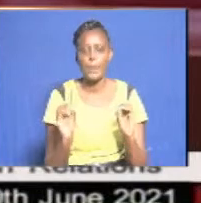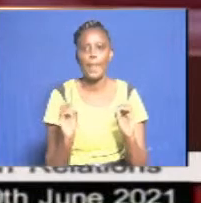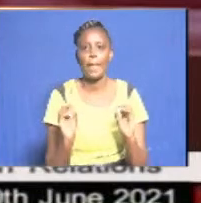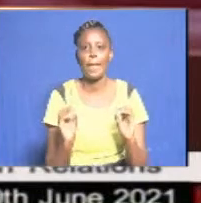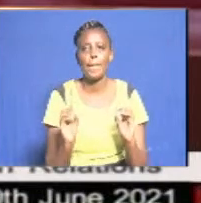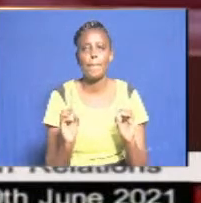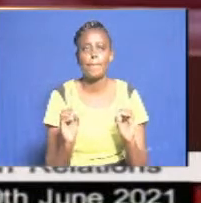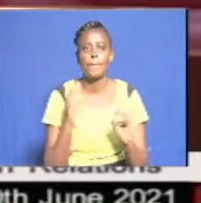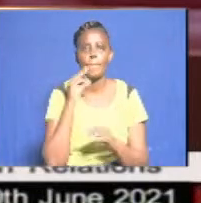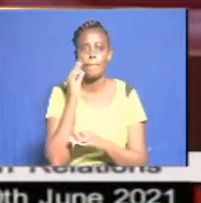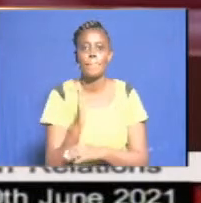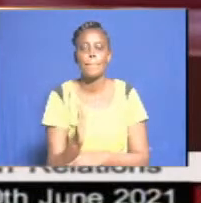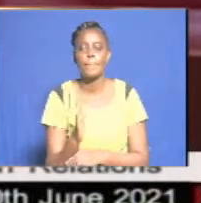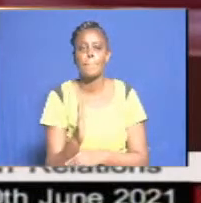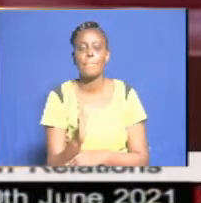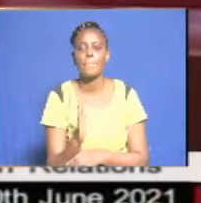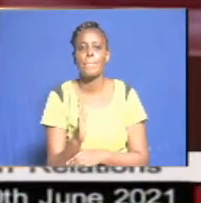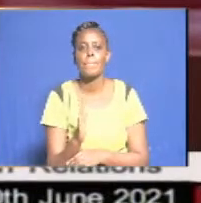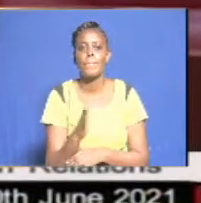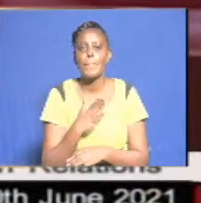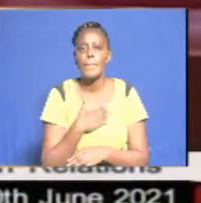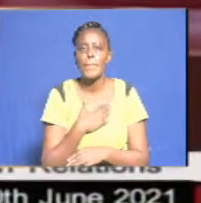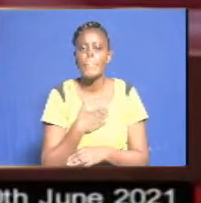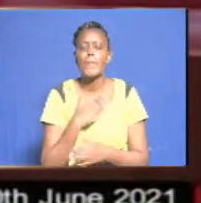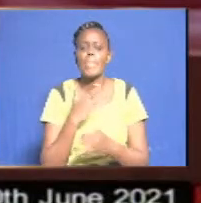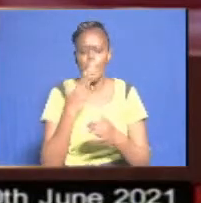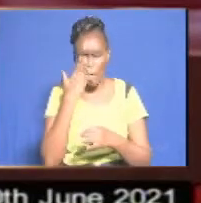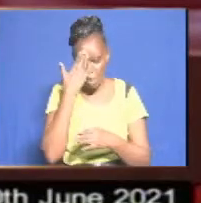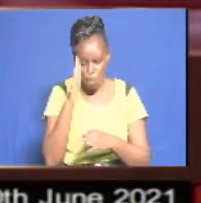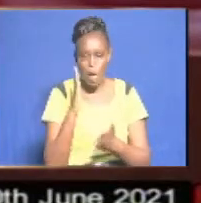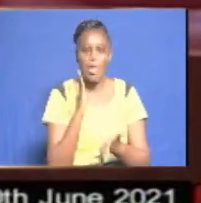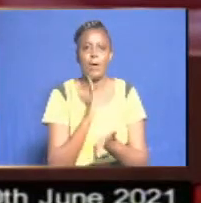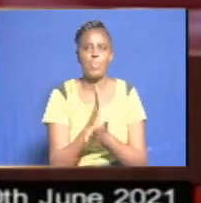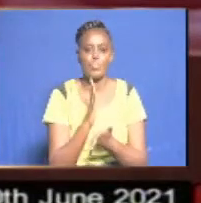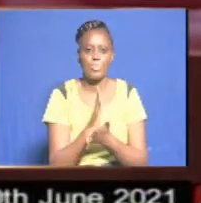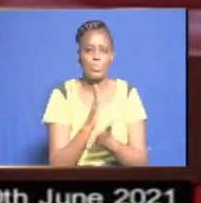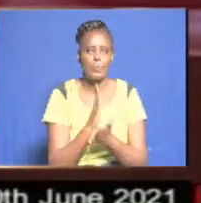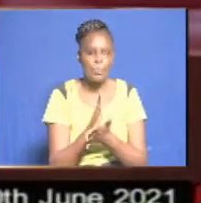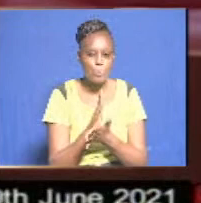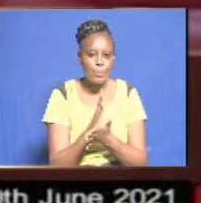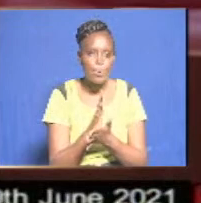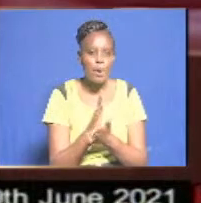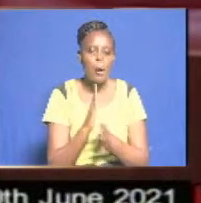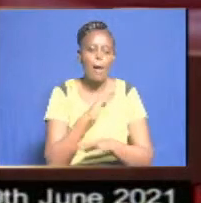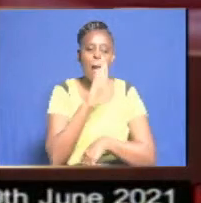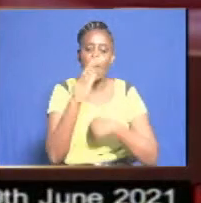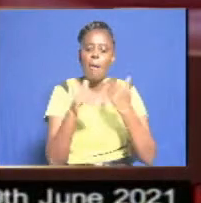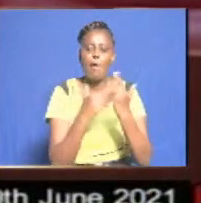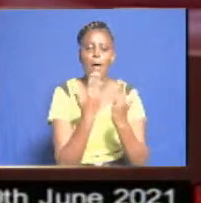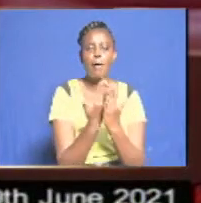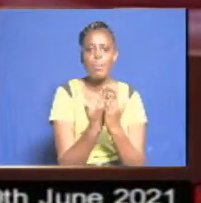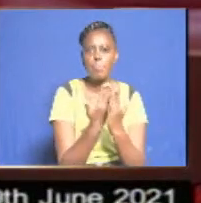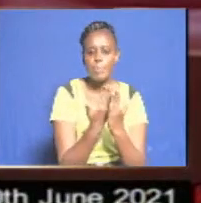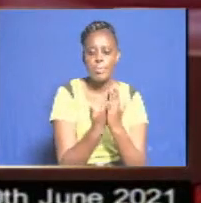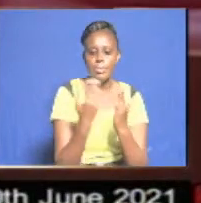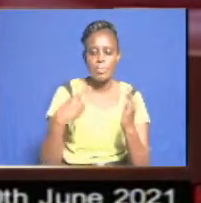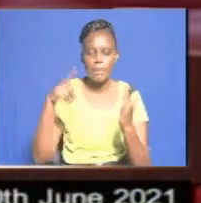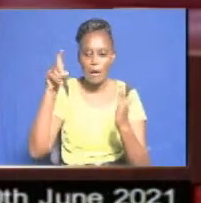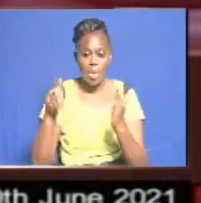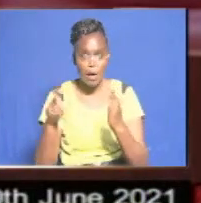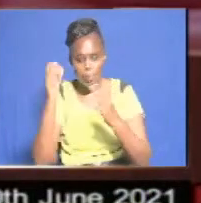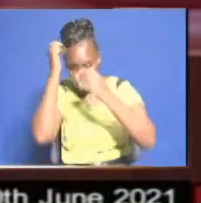But Mr. Speaker, I am very certain that the end game for all these petitions on ex-army